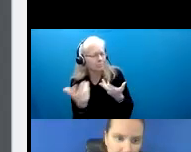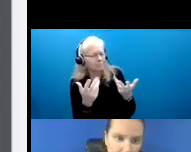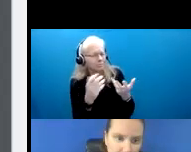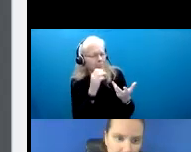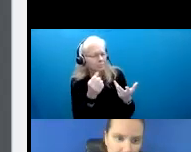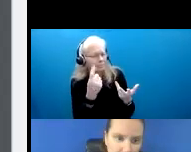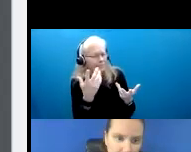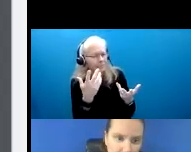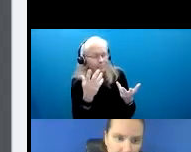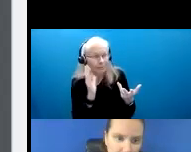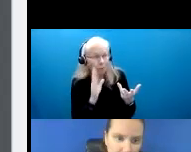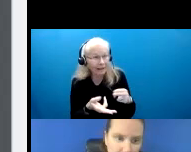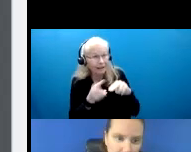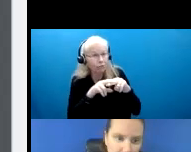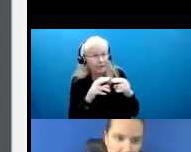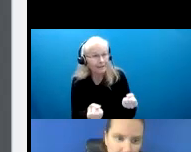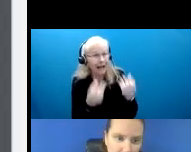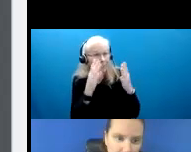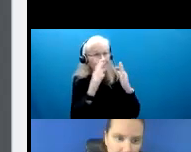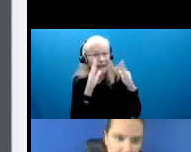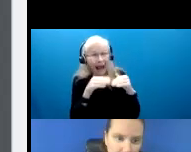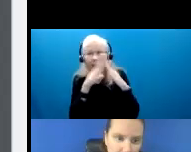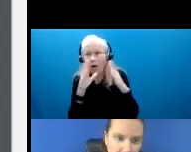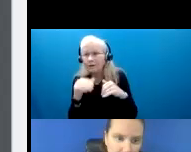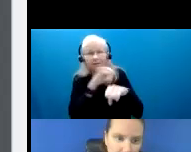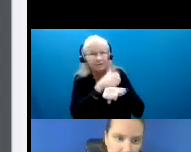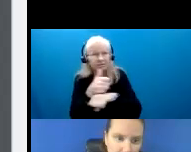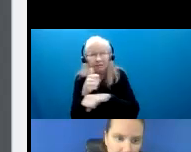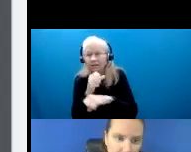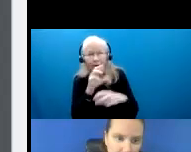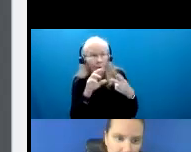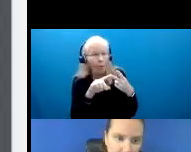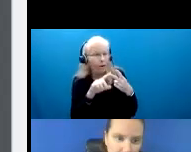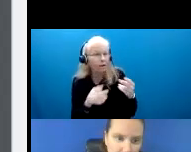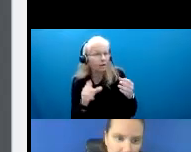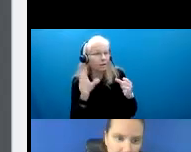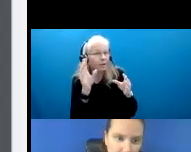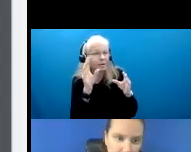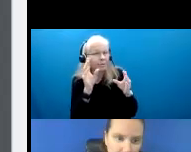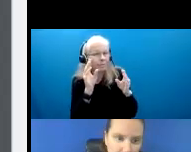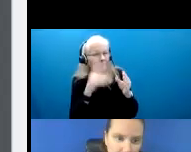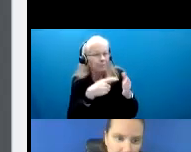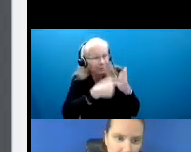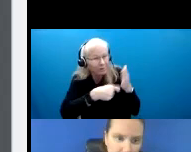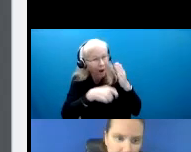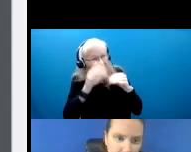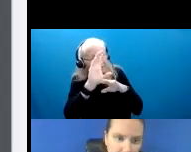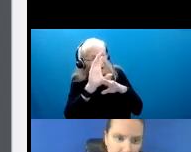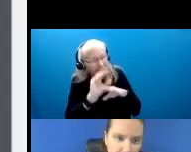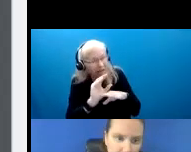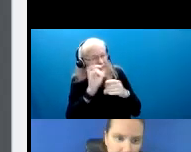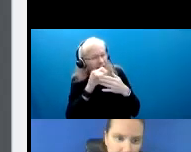market or lowering or creating a more affordable market? I think it helps people that are already